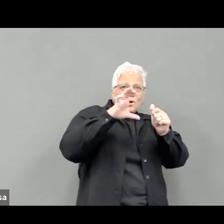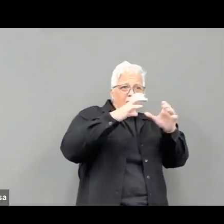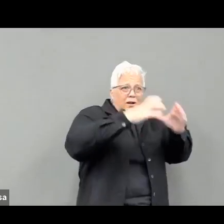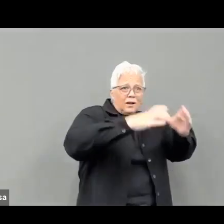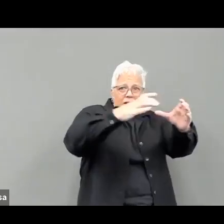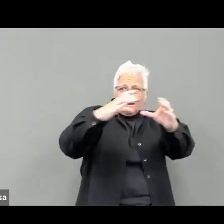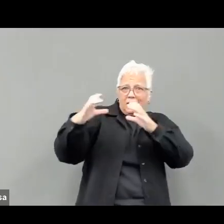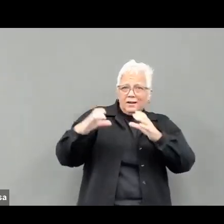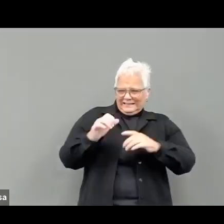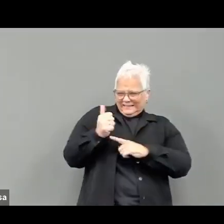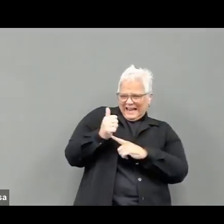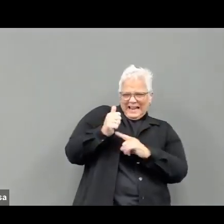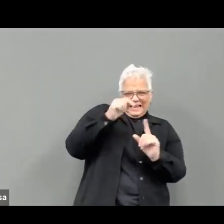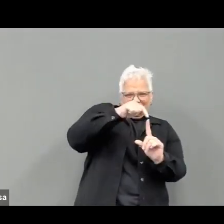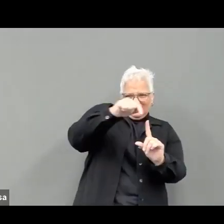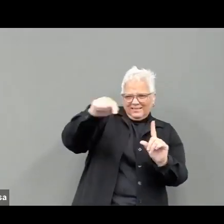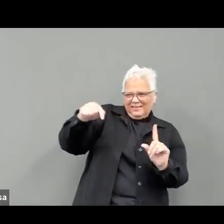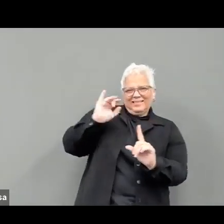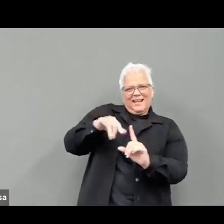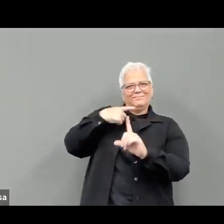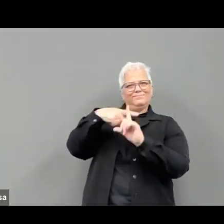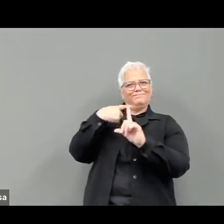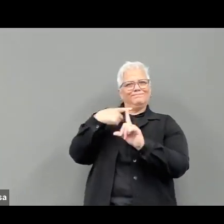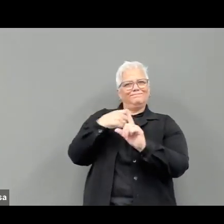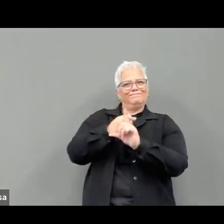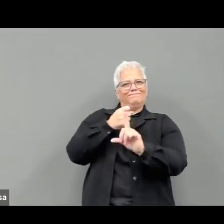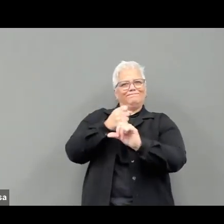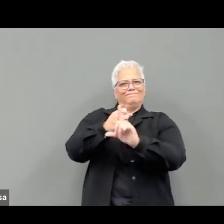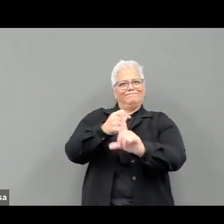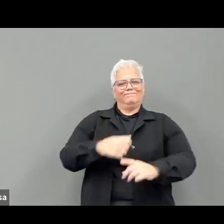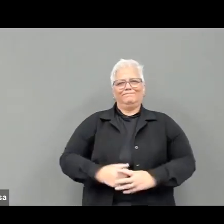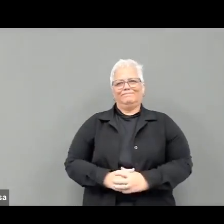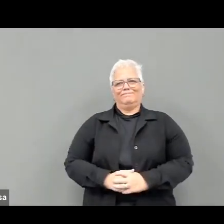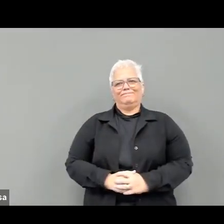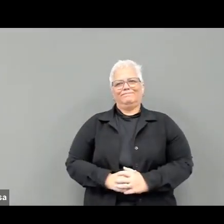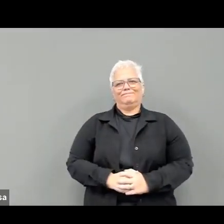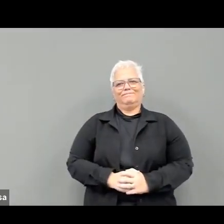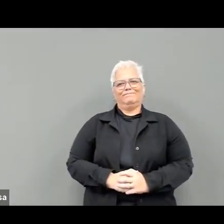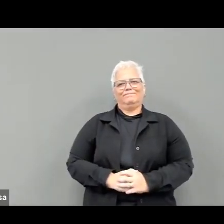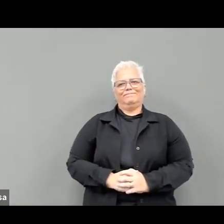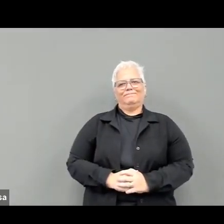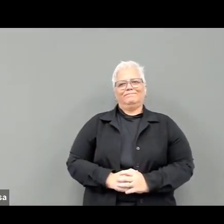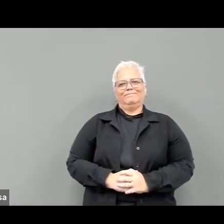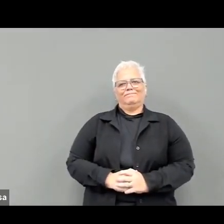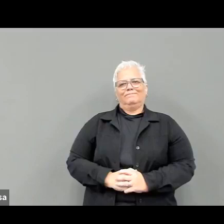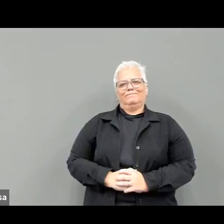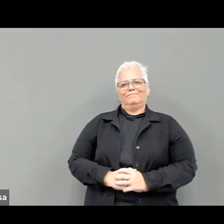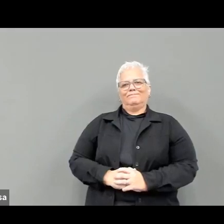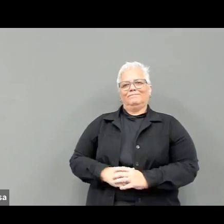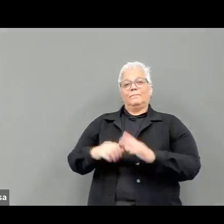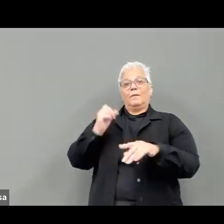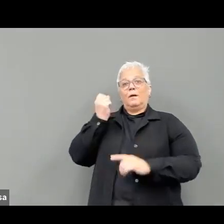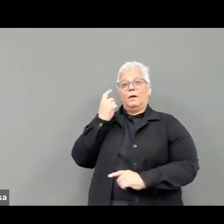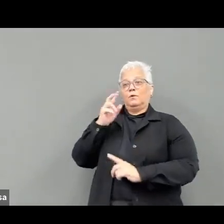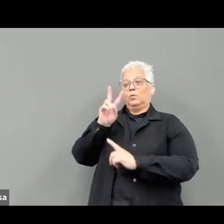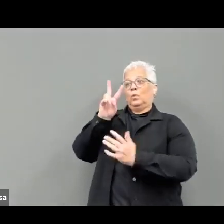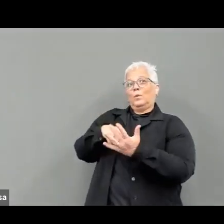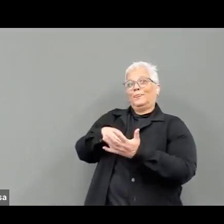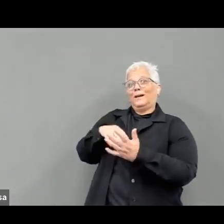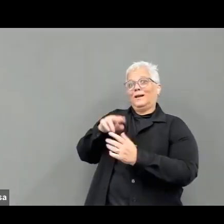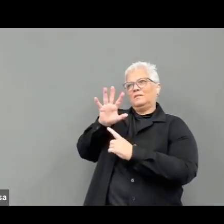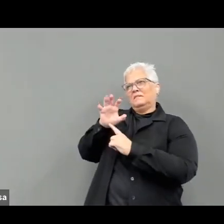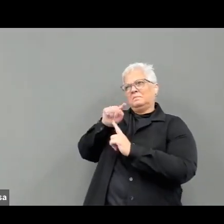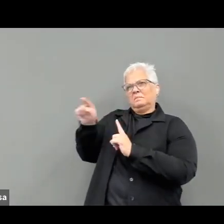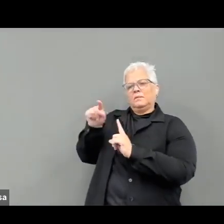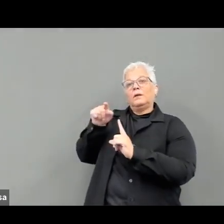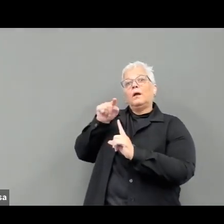onset or confirmed with a lab test if asymptomatic. There were 45 deaths reported this week, which is the second highest death toll to